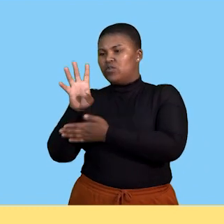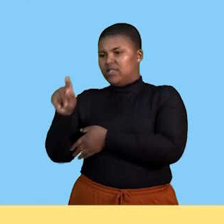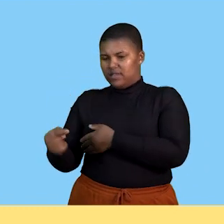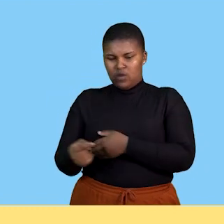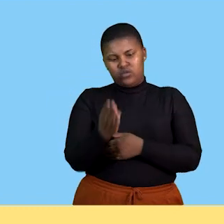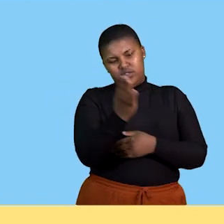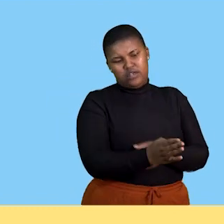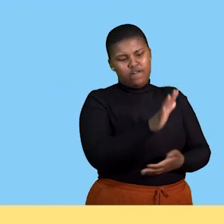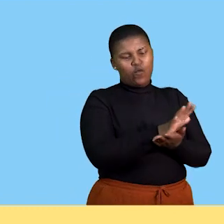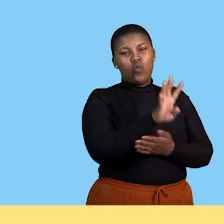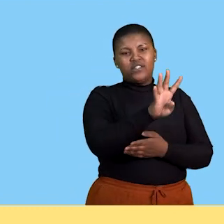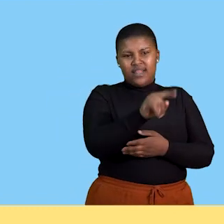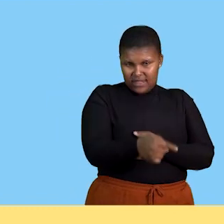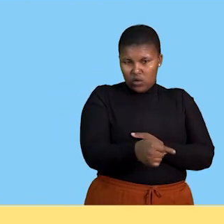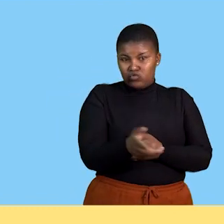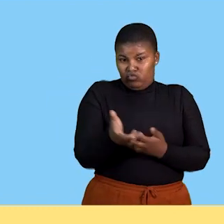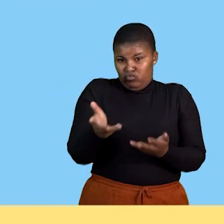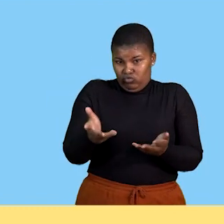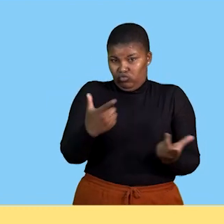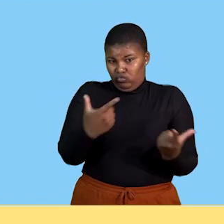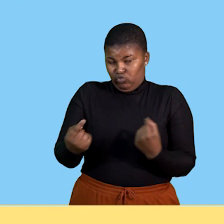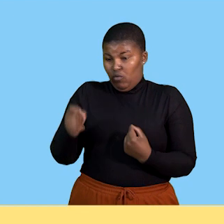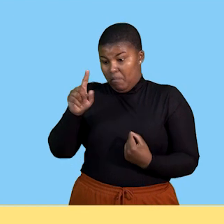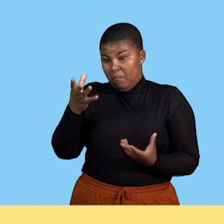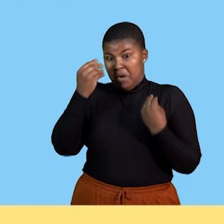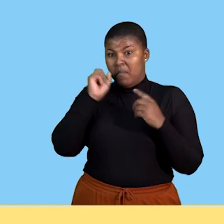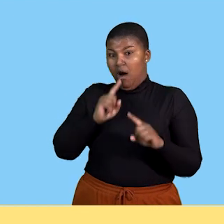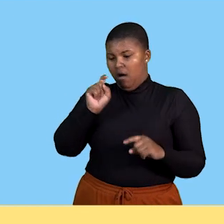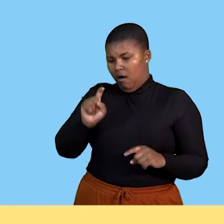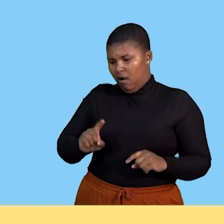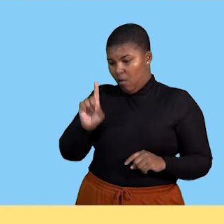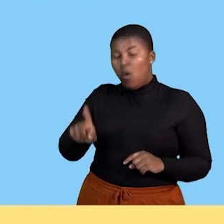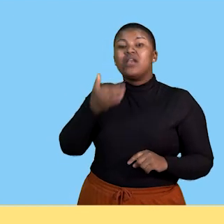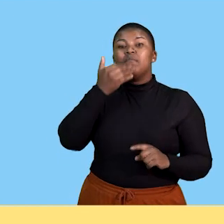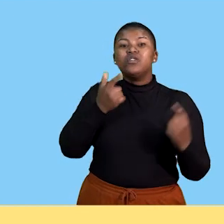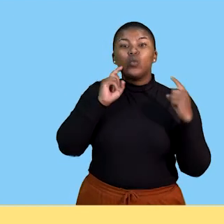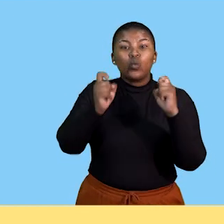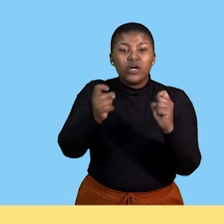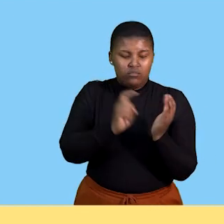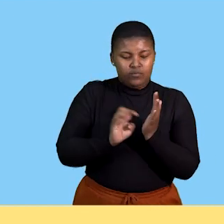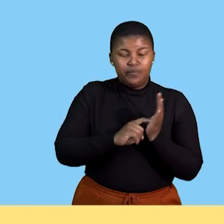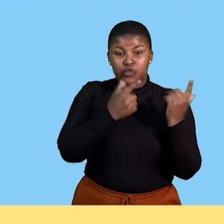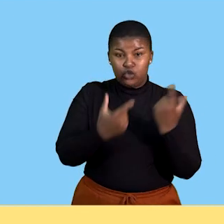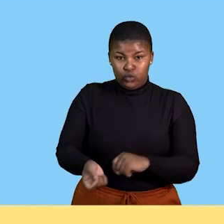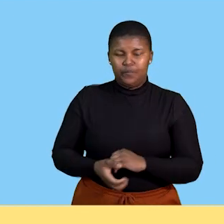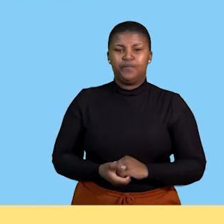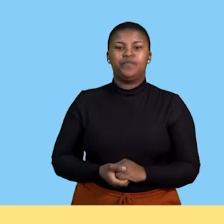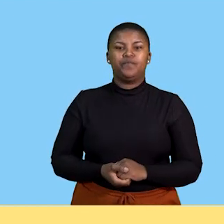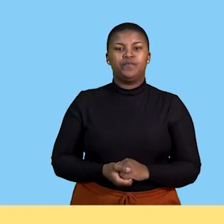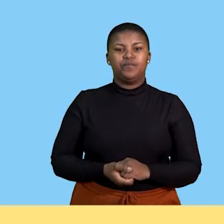divide my 24 by 14,000. And then I want you to quickly punch that in your calculator. If you